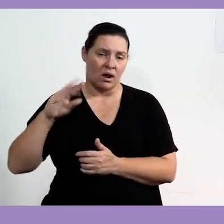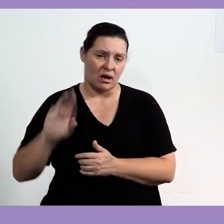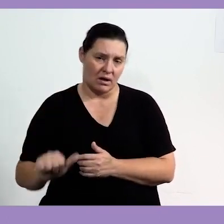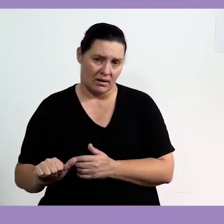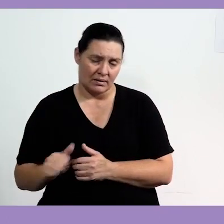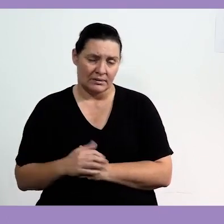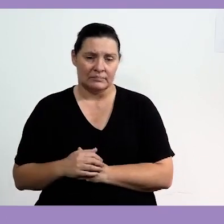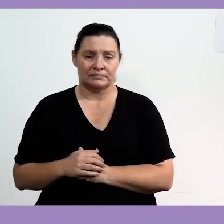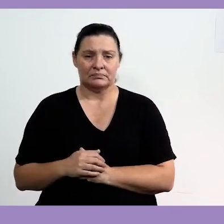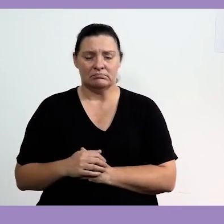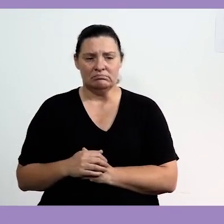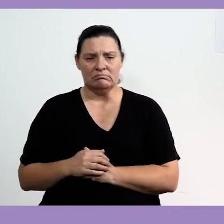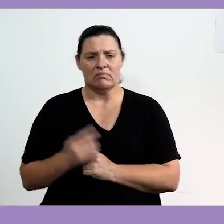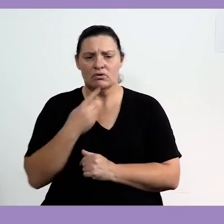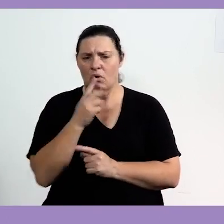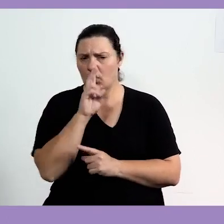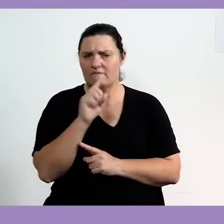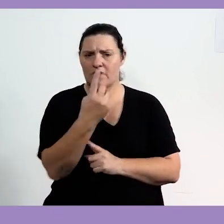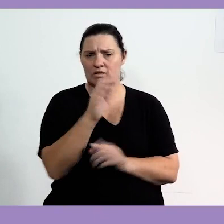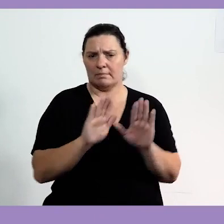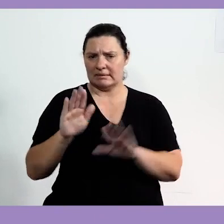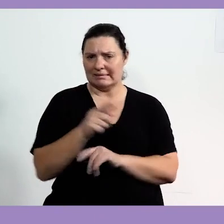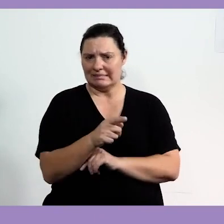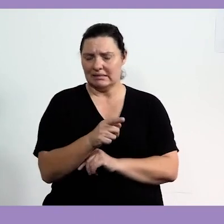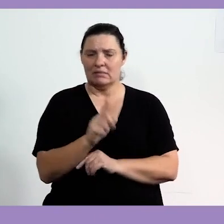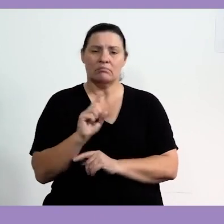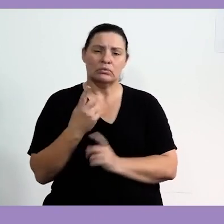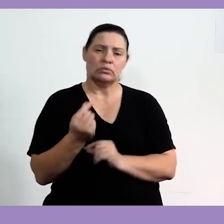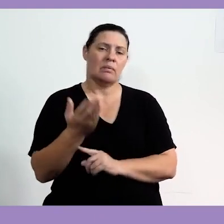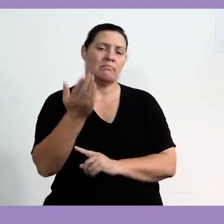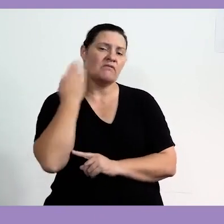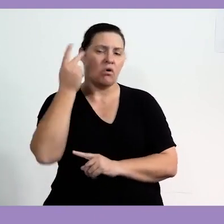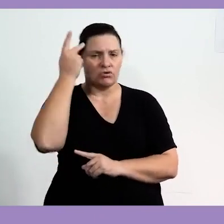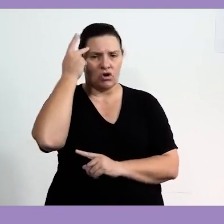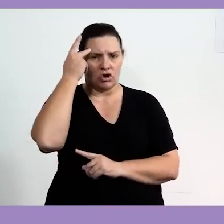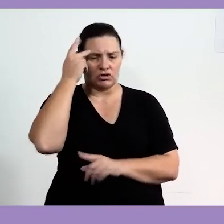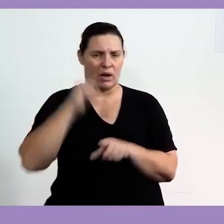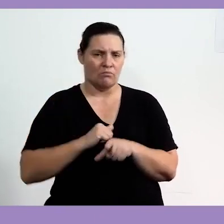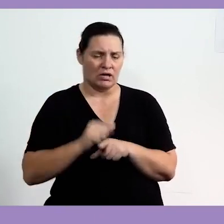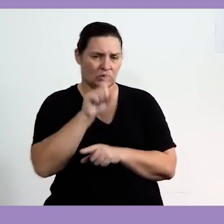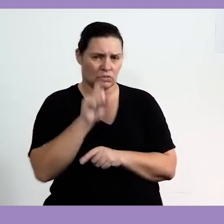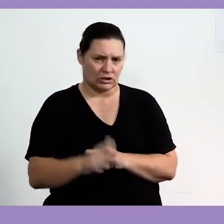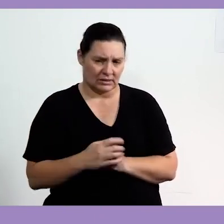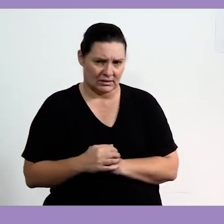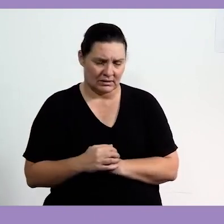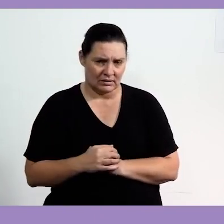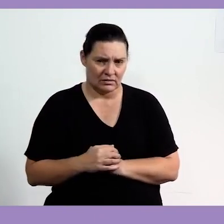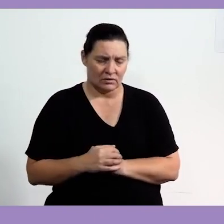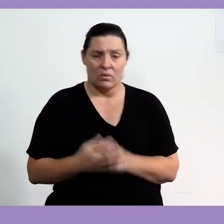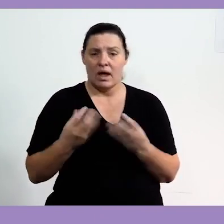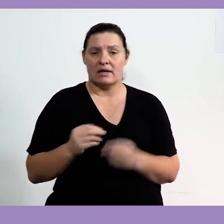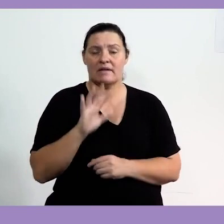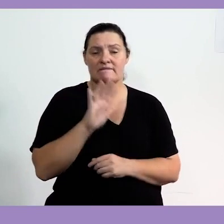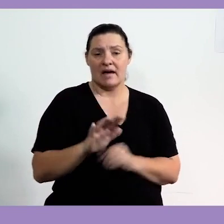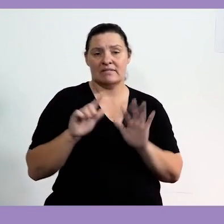algebraically. We are going to look at that first pattern that we did in the pre-knowledge practice questions. So